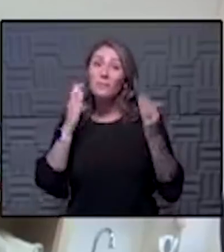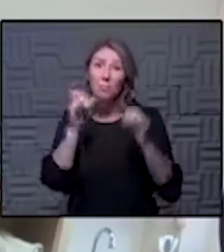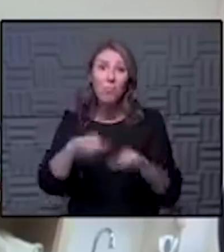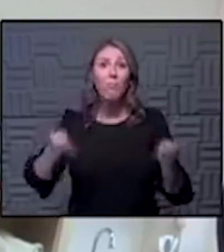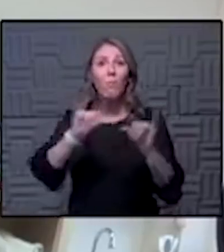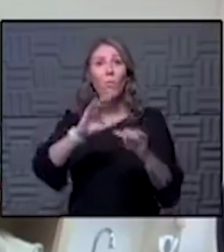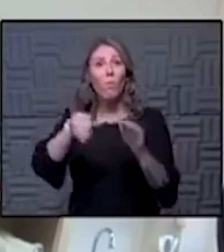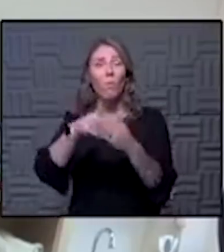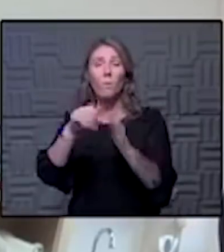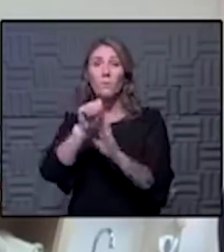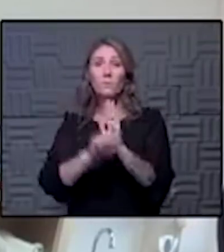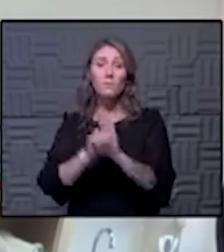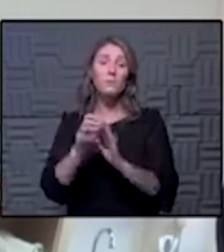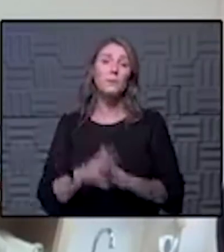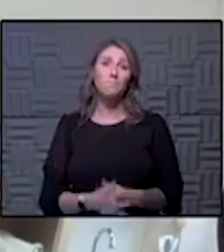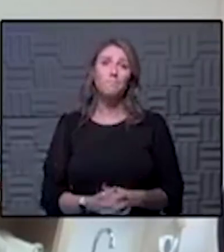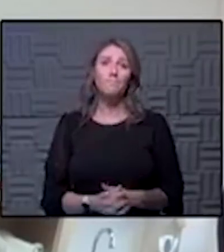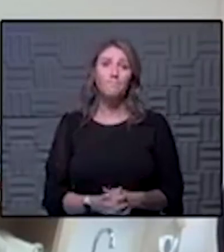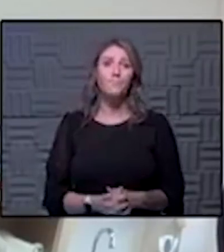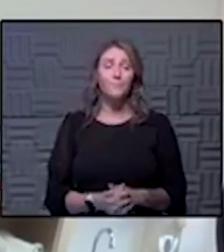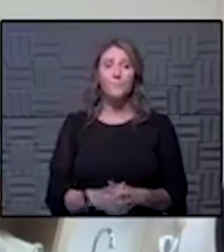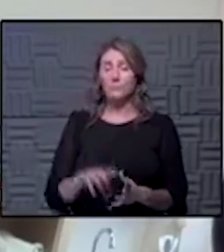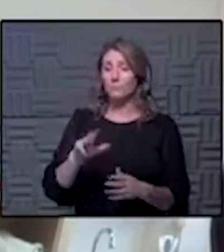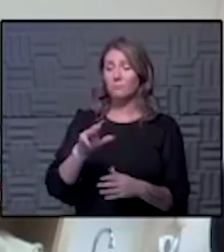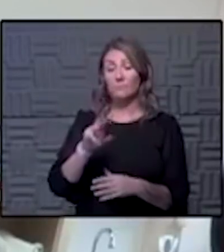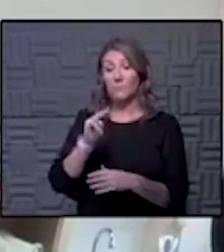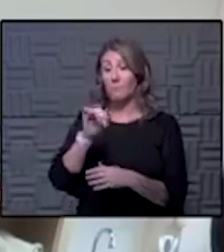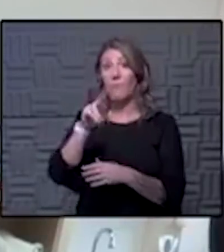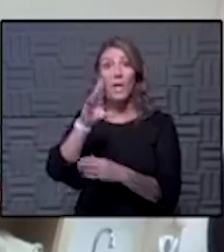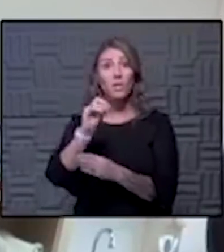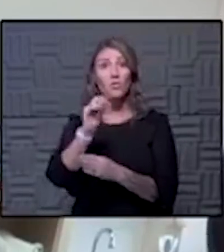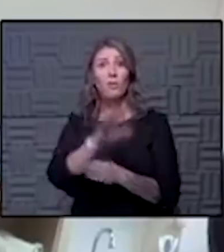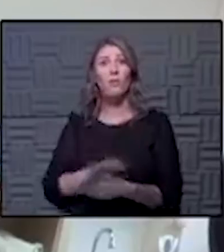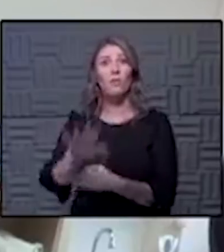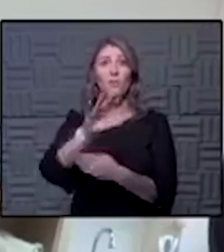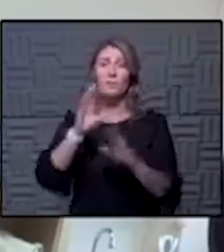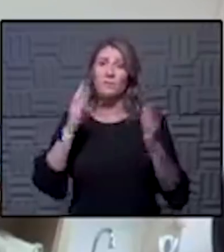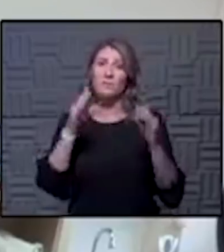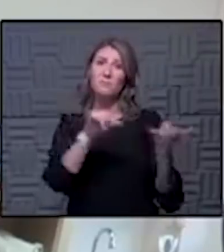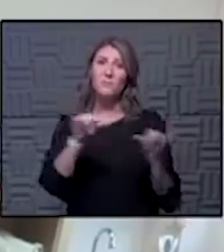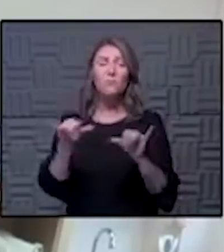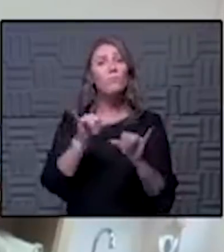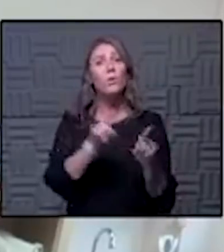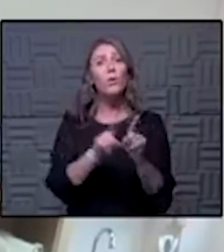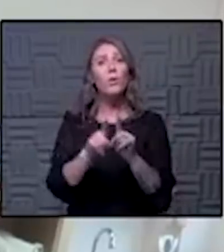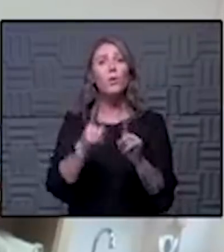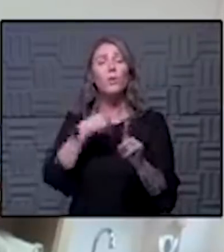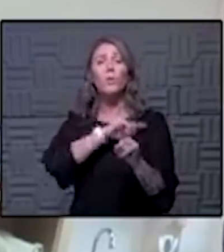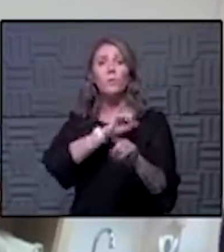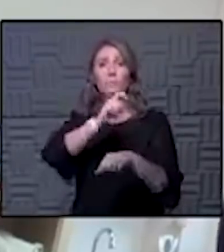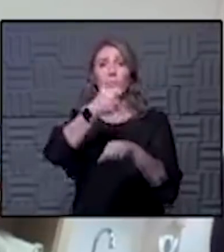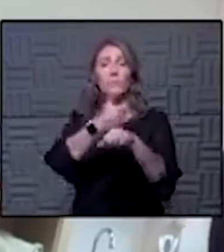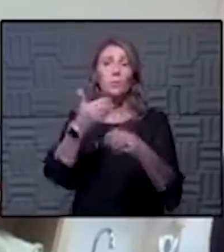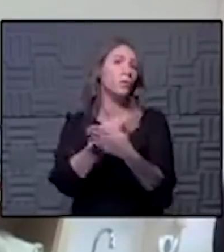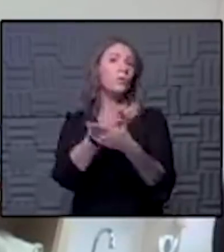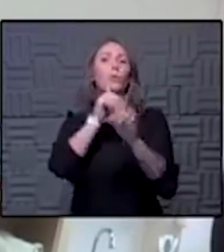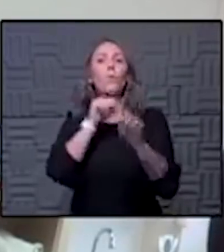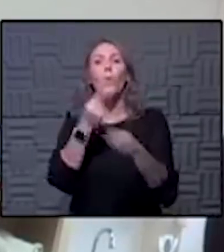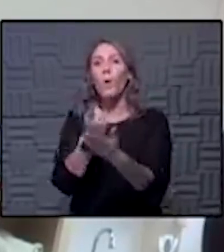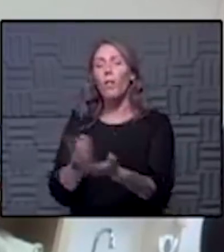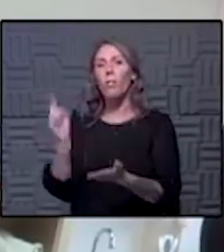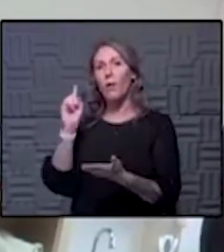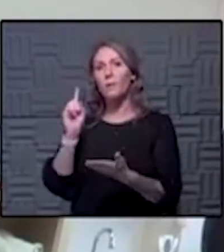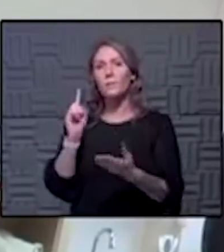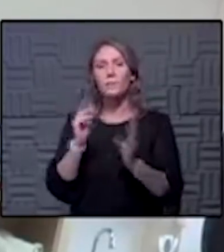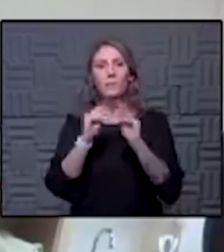state. And in the metro areas, it's very similar. So we issued a new order last week.